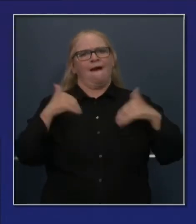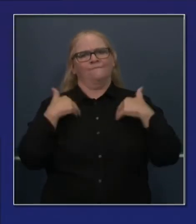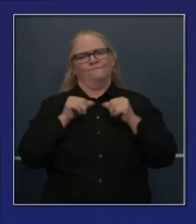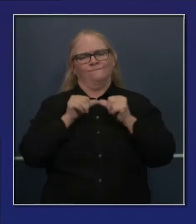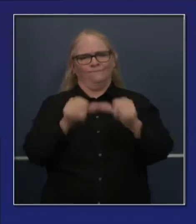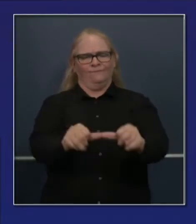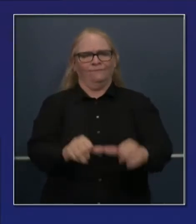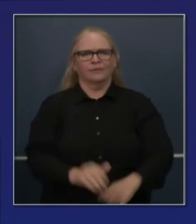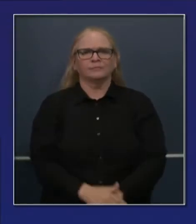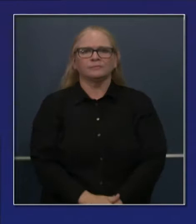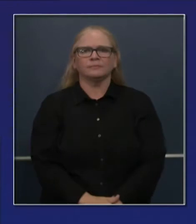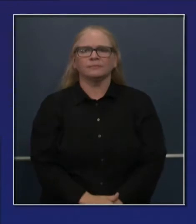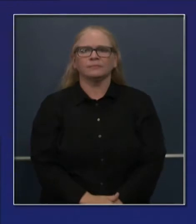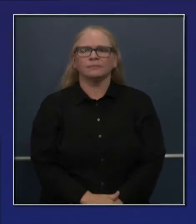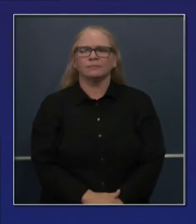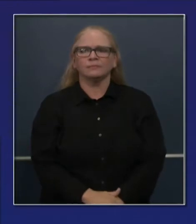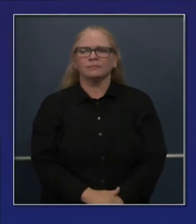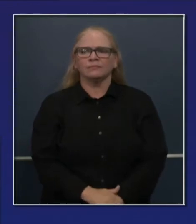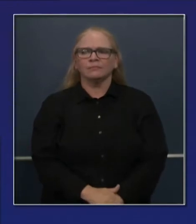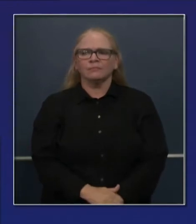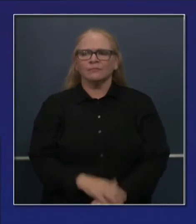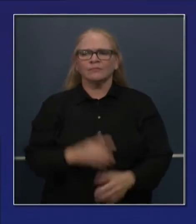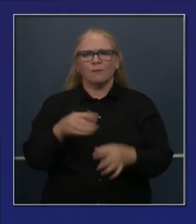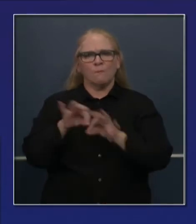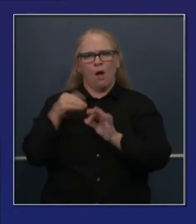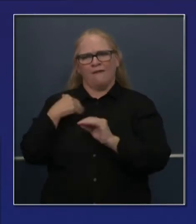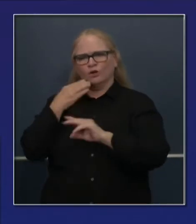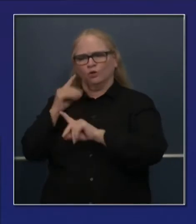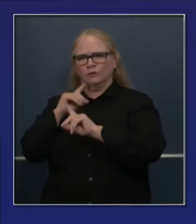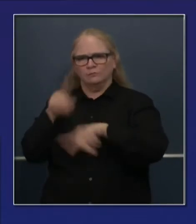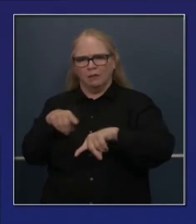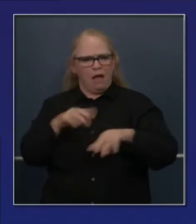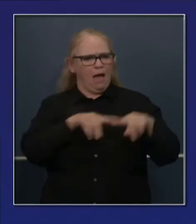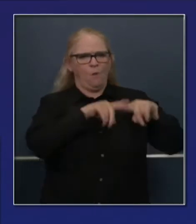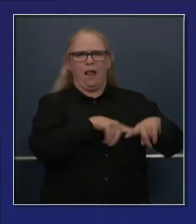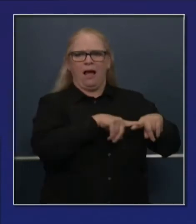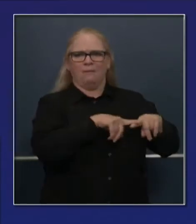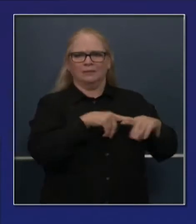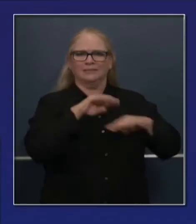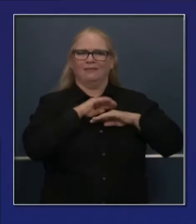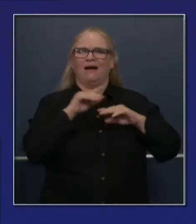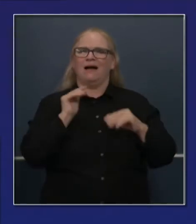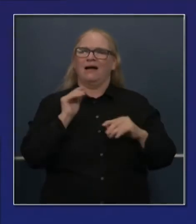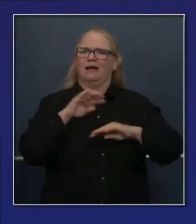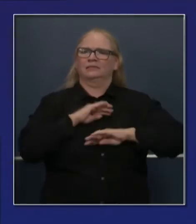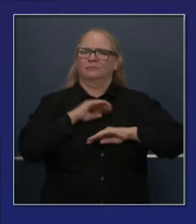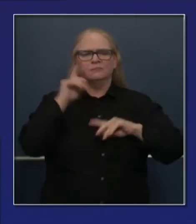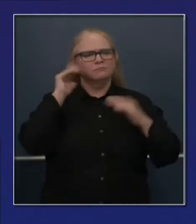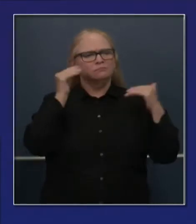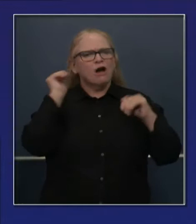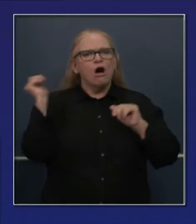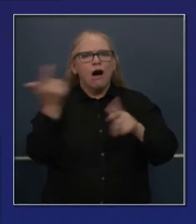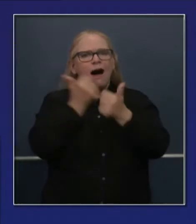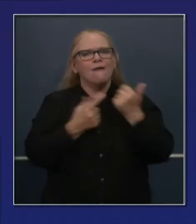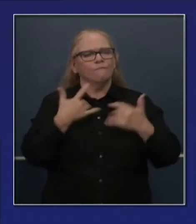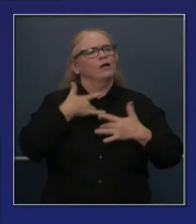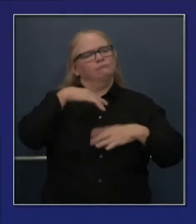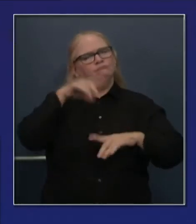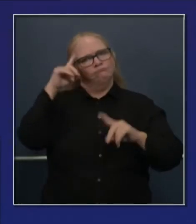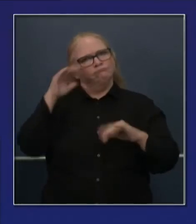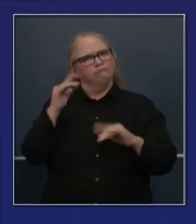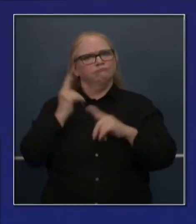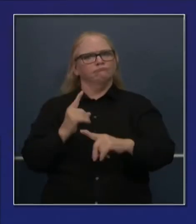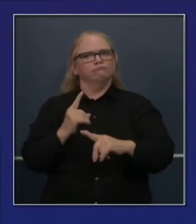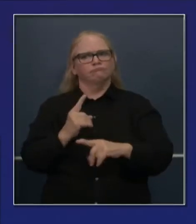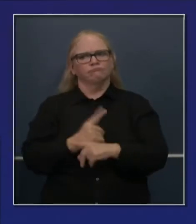demand response system and we have reliability that meets the expectations that we have all forecasted